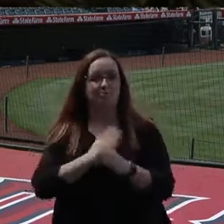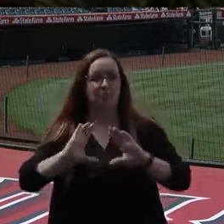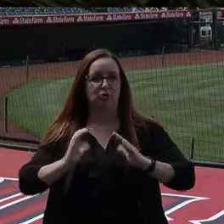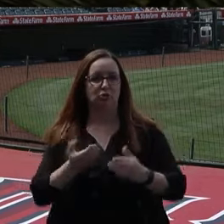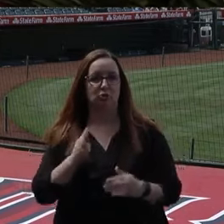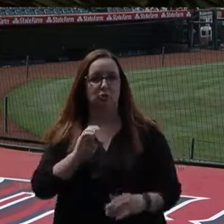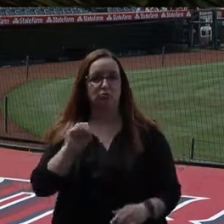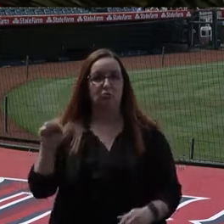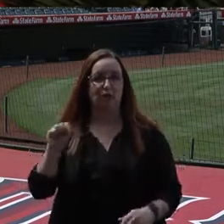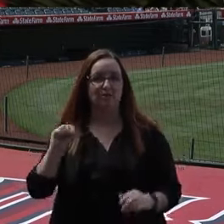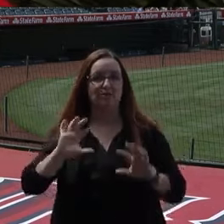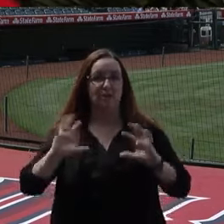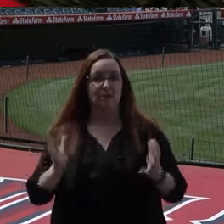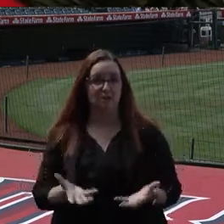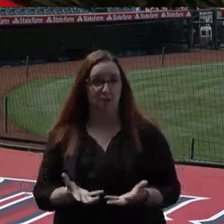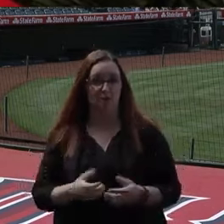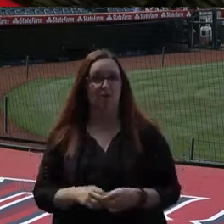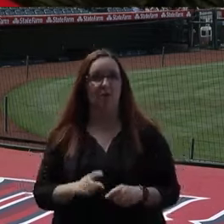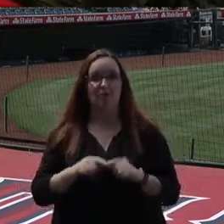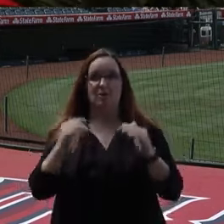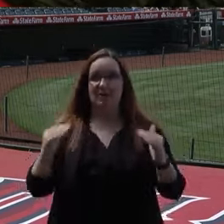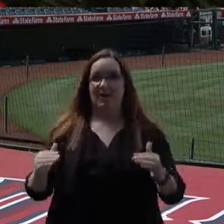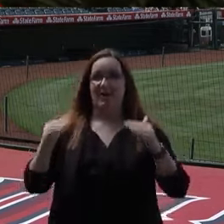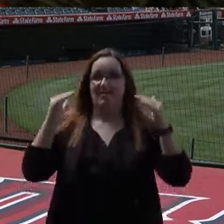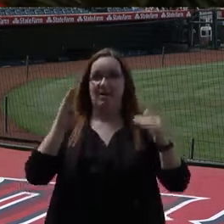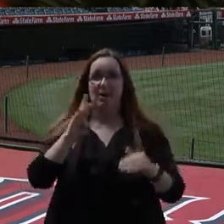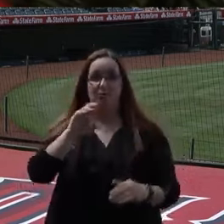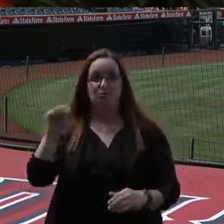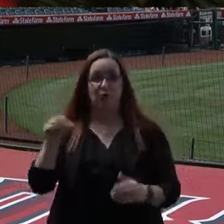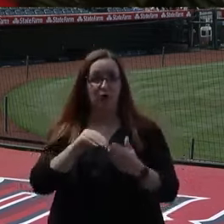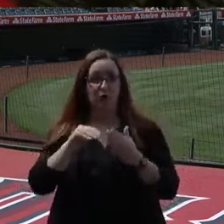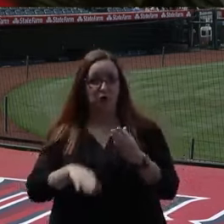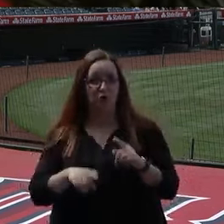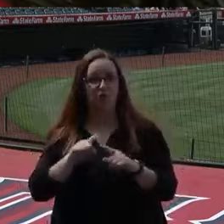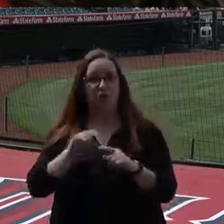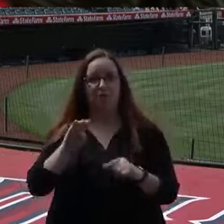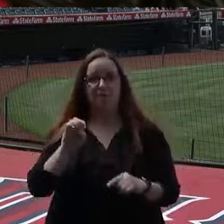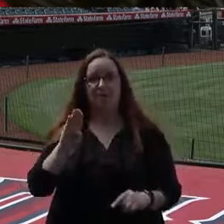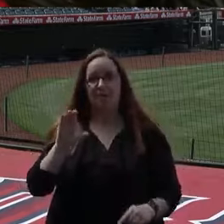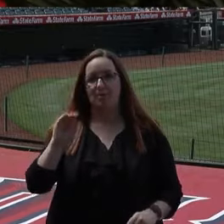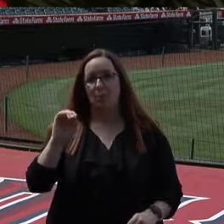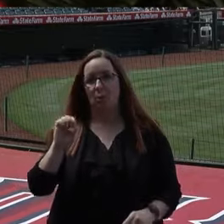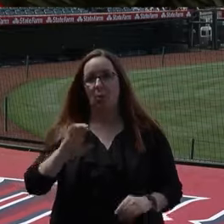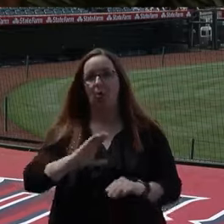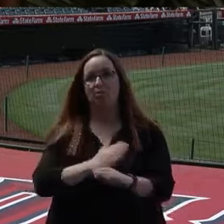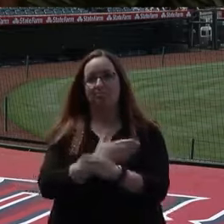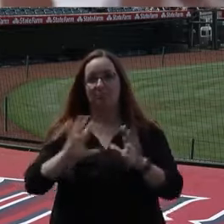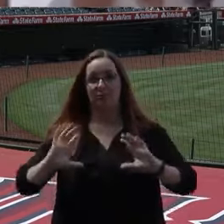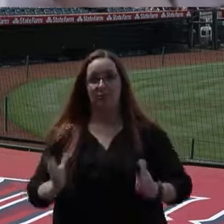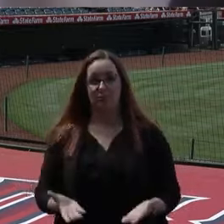Ensemble, comprised of advanced brass students in the Bob Cole Conservatory of Music.